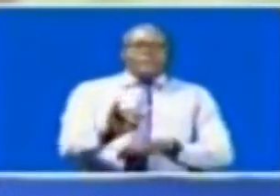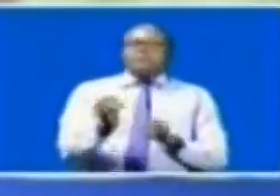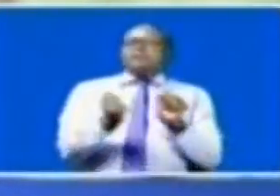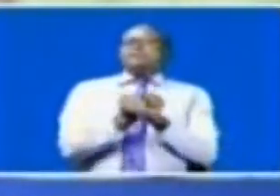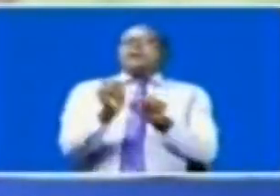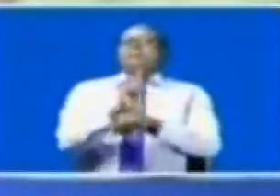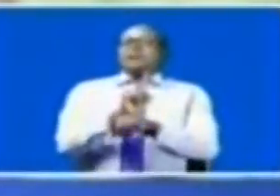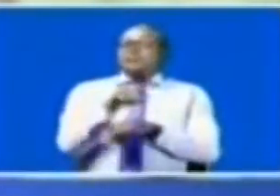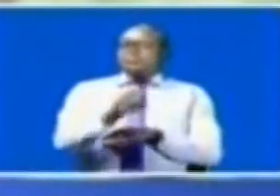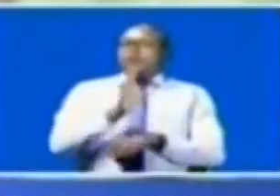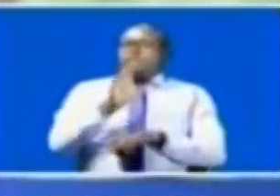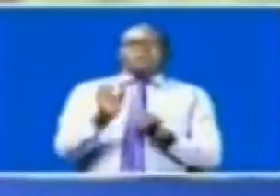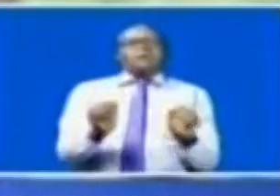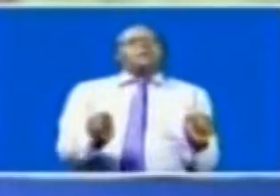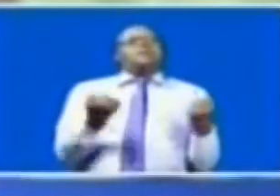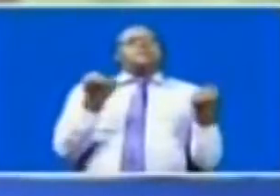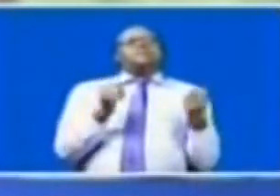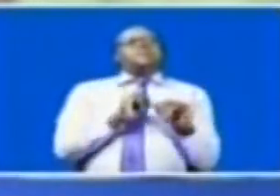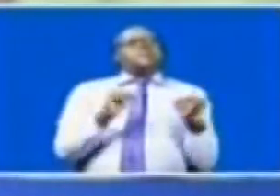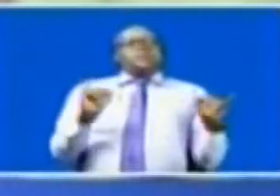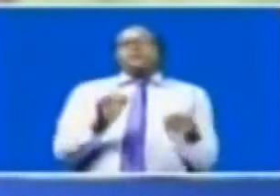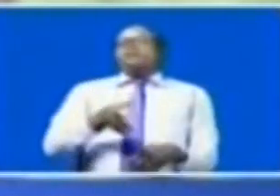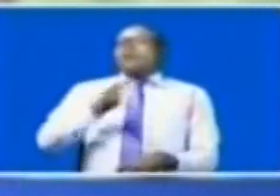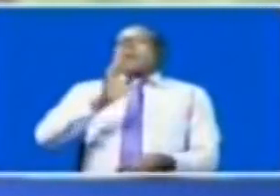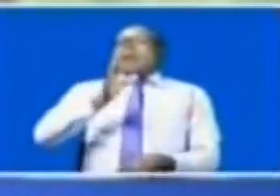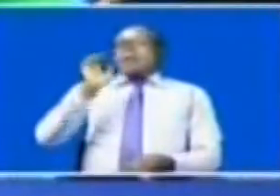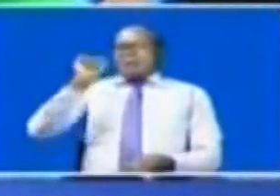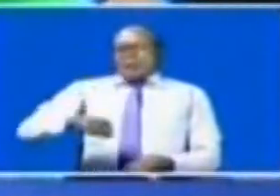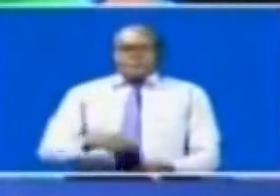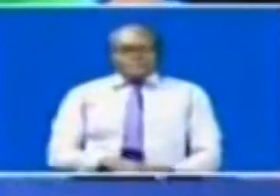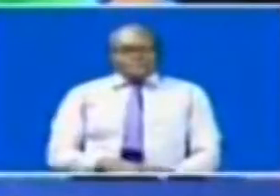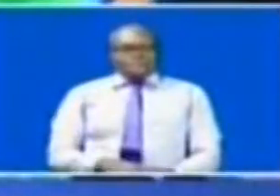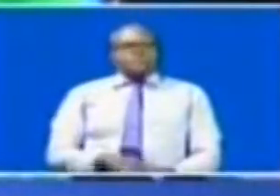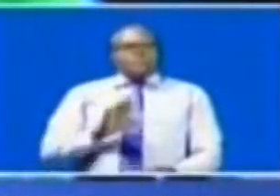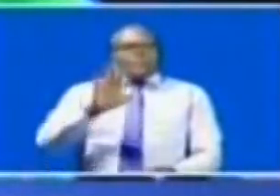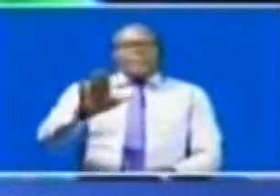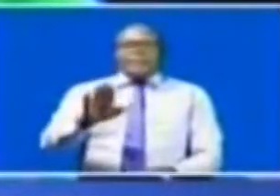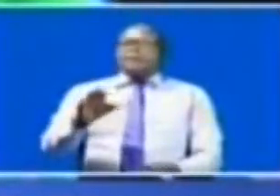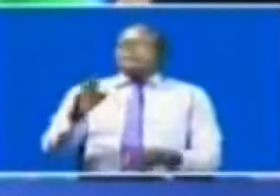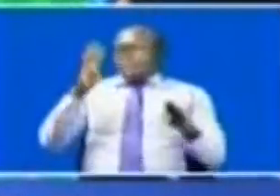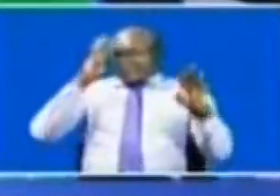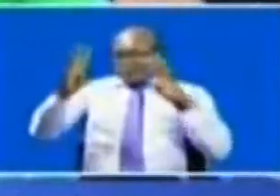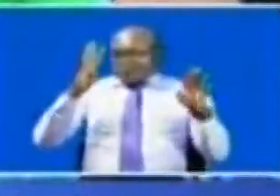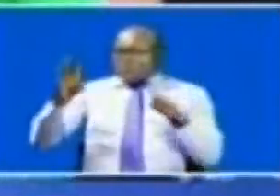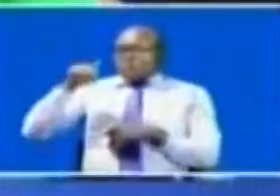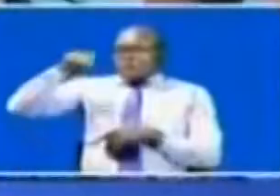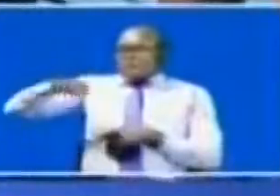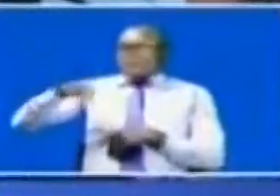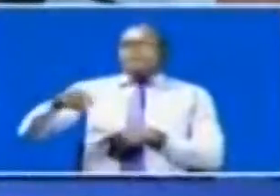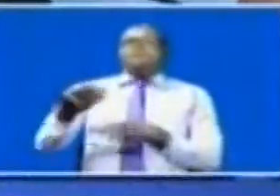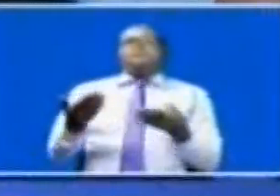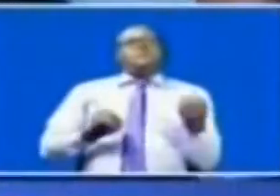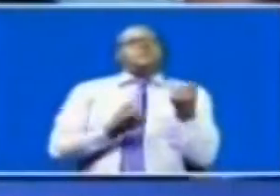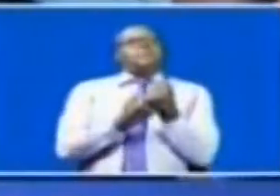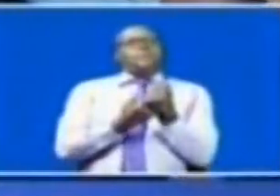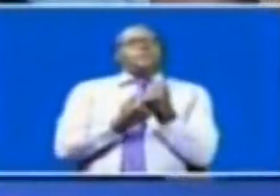minutes, the water will be come now clean and safe for human consumption. Although theirs is still an invention in its infant stage,